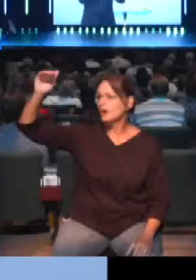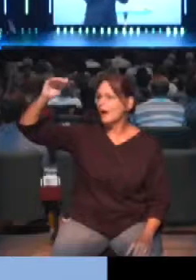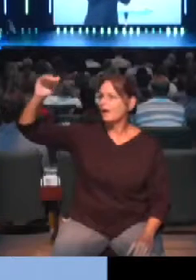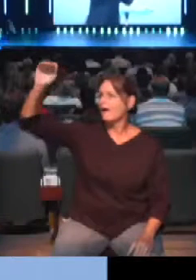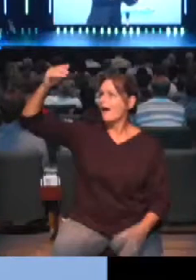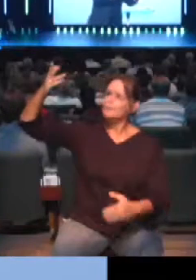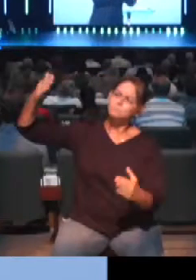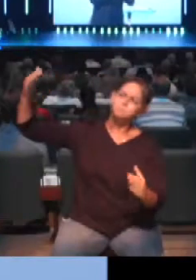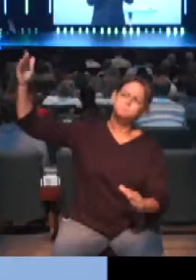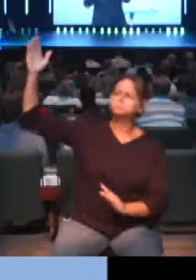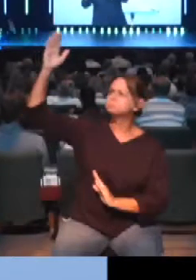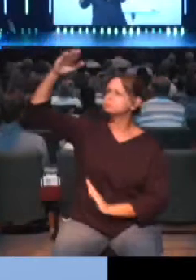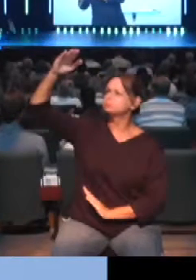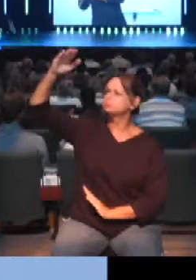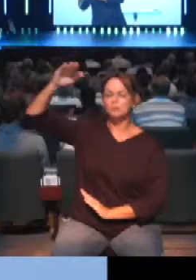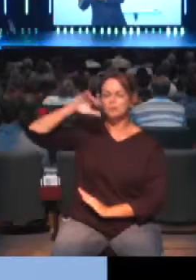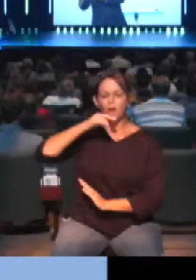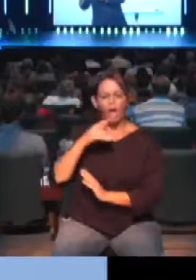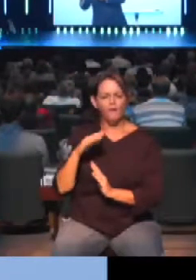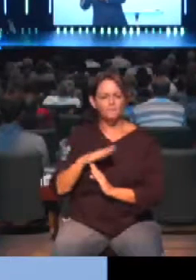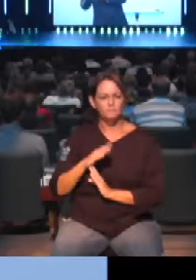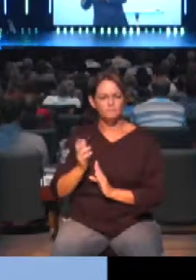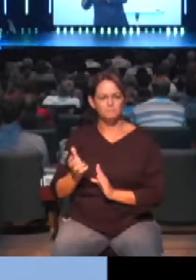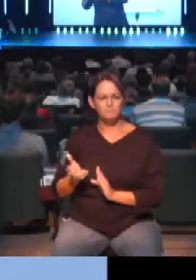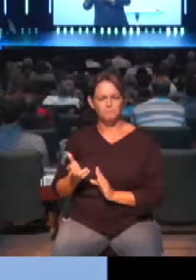of all, before the first of all.